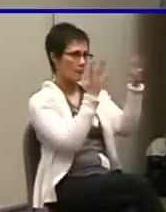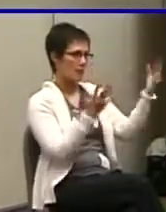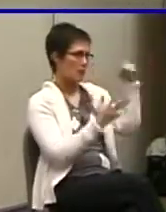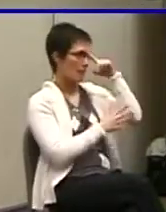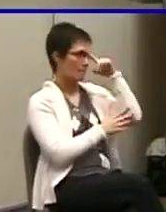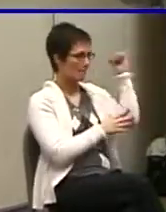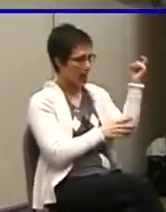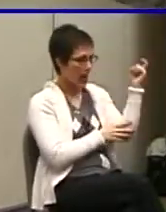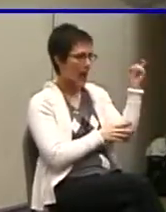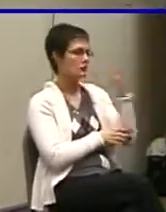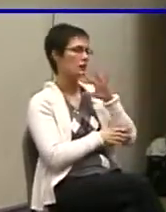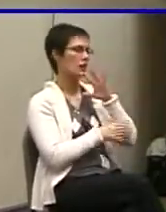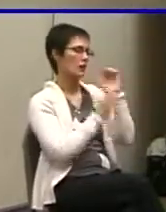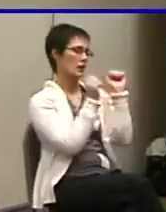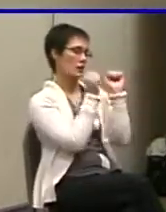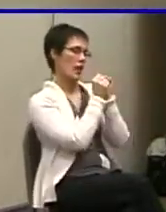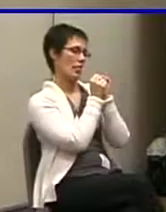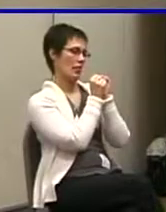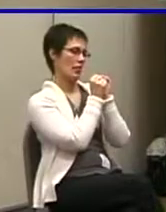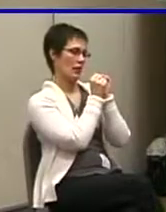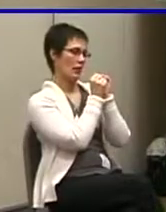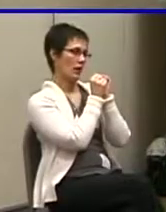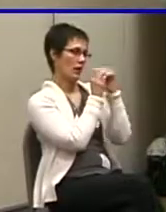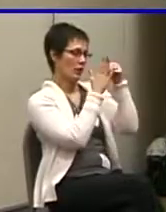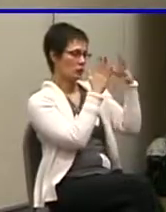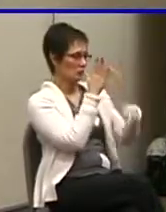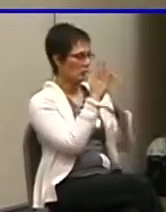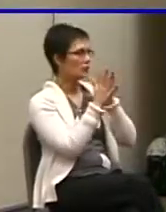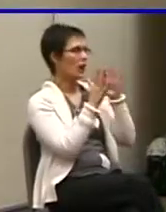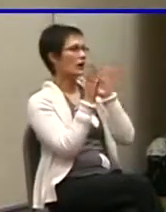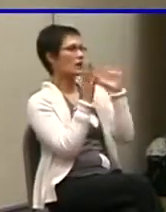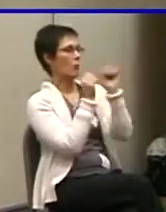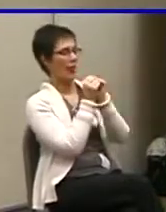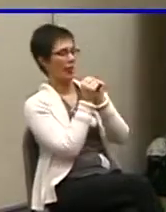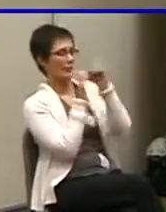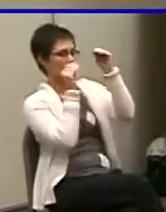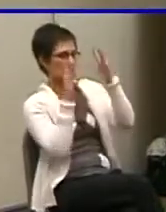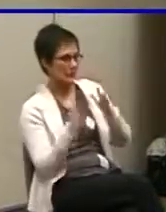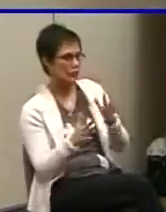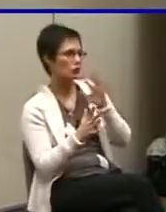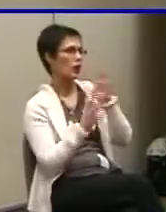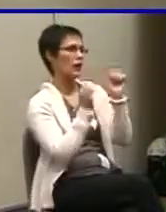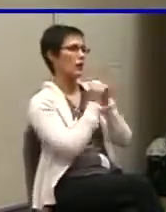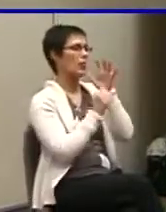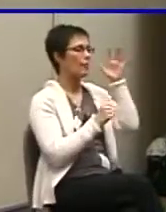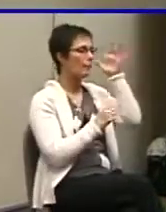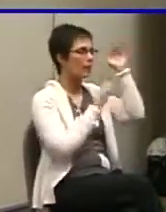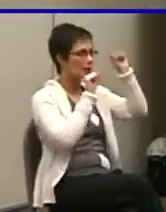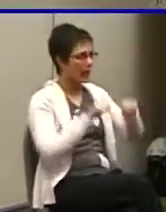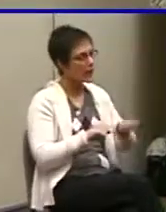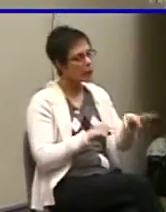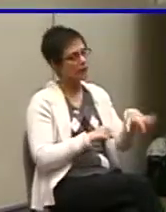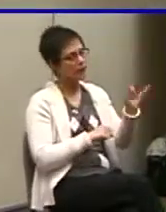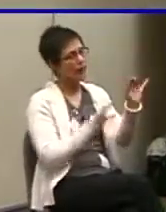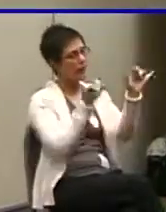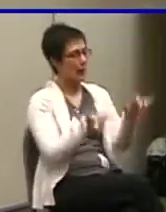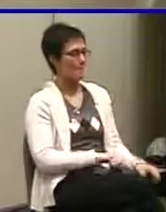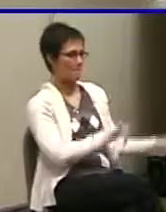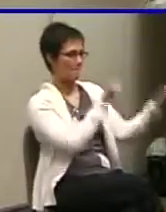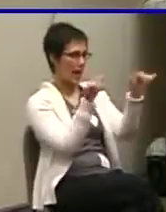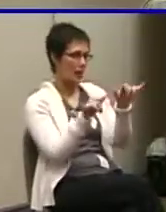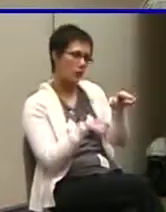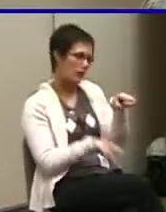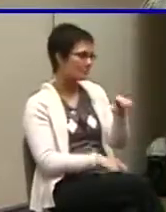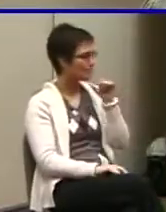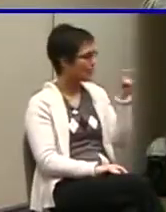with the child, are we seeing a pattern where he's not understanding what's going on, or that that these kind of things are things he